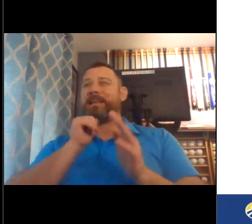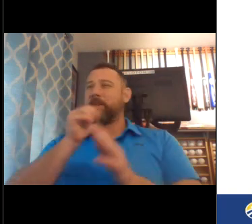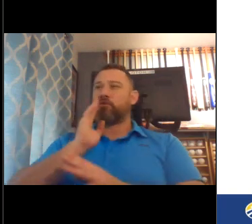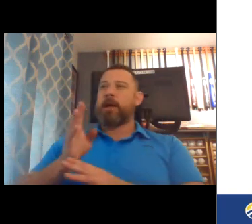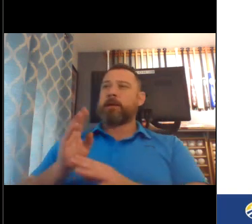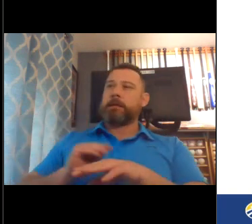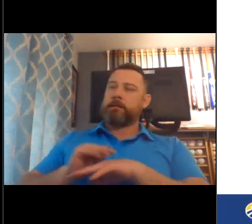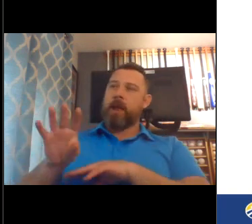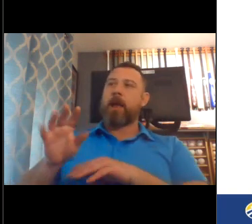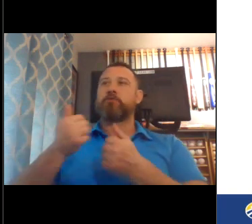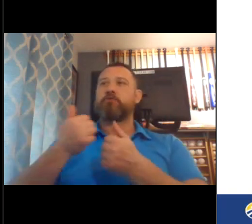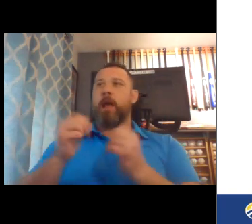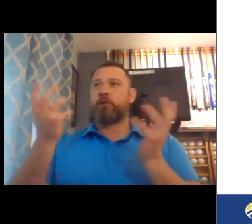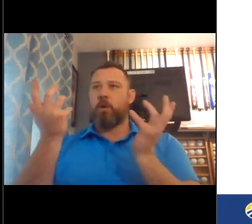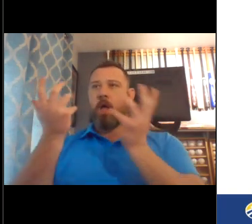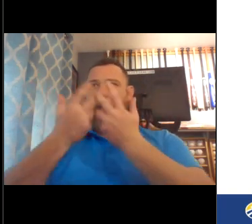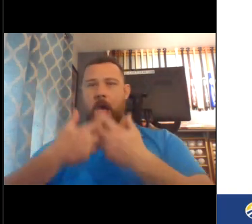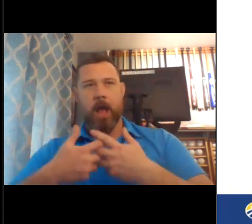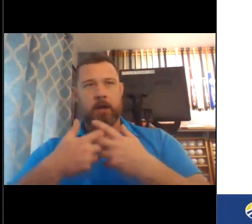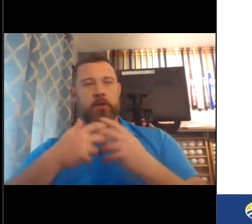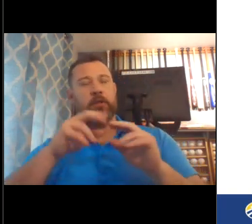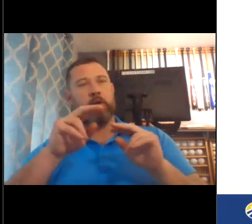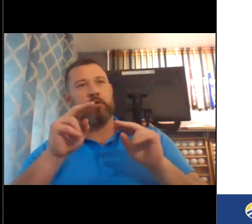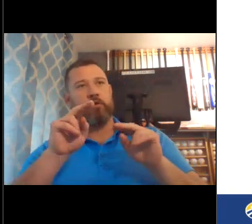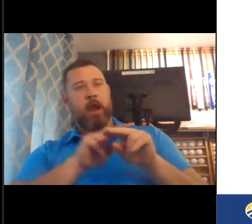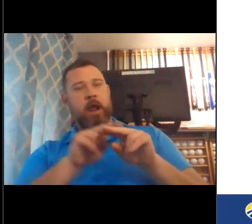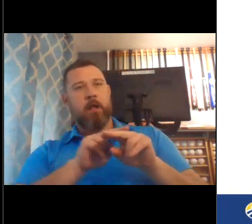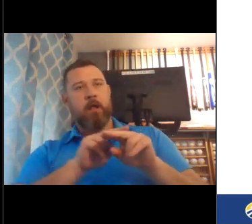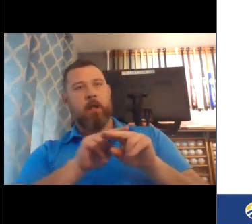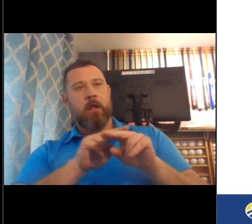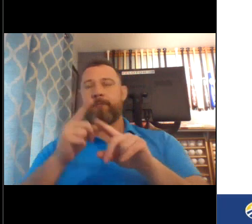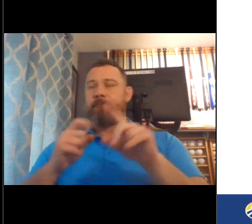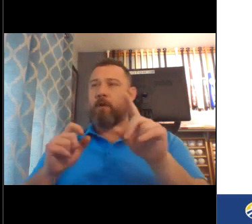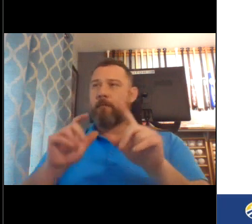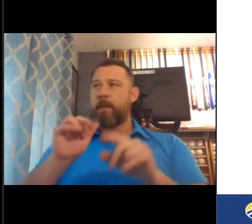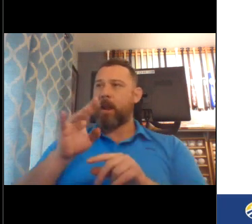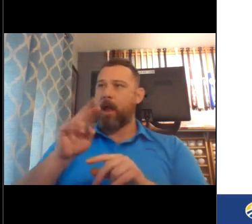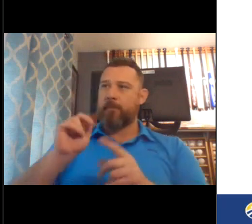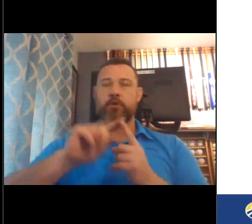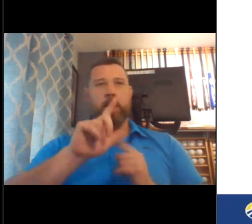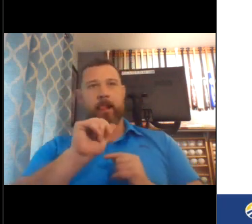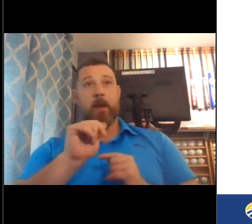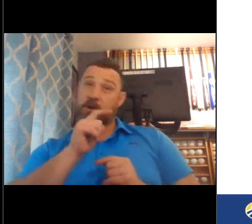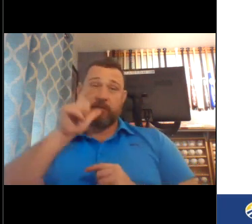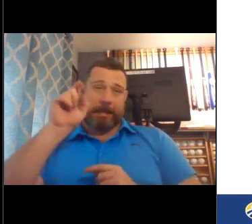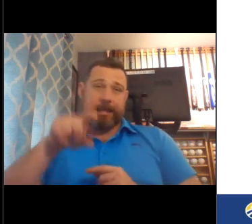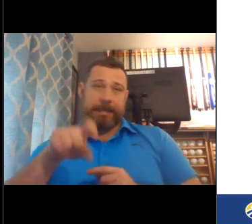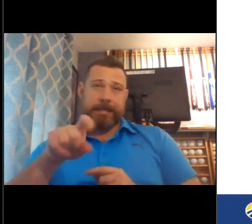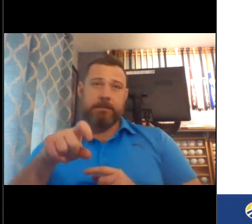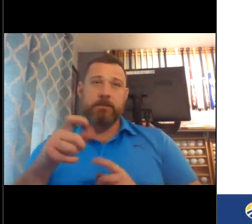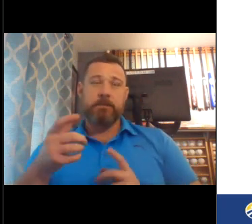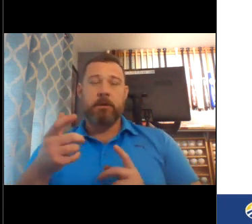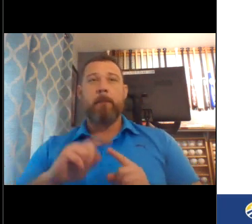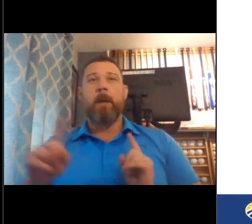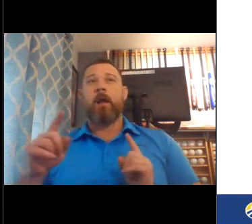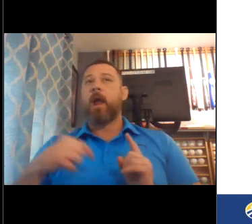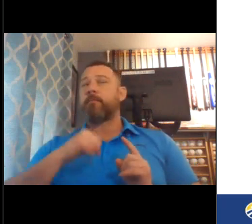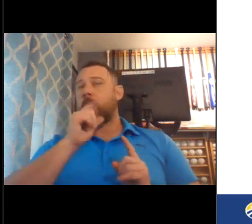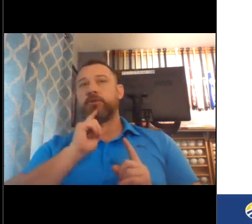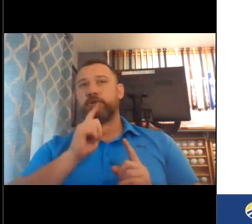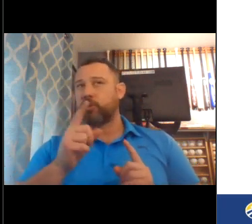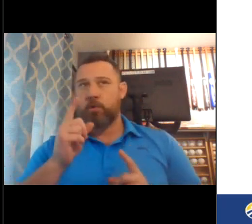to align your high-speed rail line from Anaheim to Los Angeles, which it needs to do, obviously. But I'm not sure what's